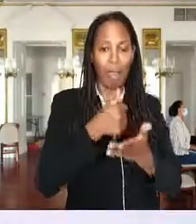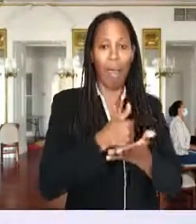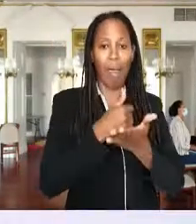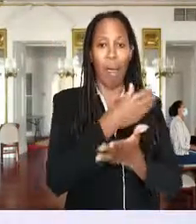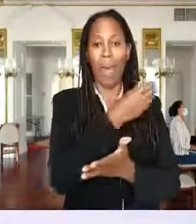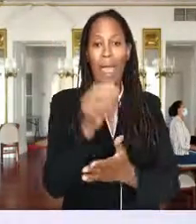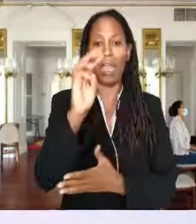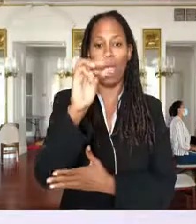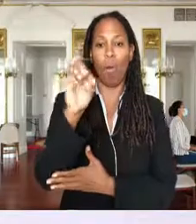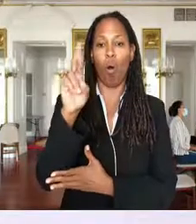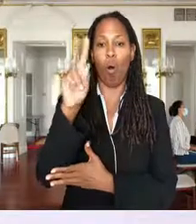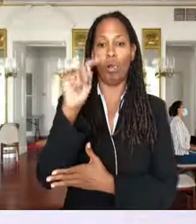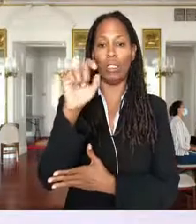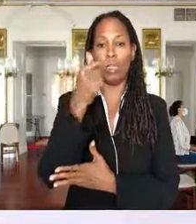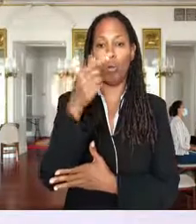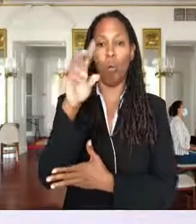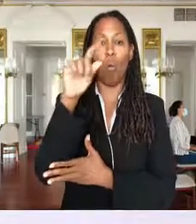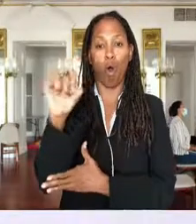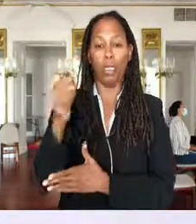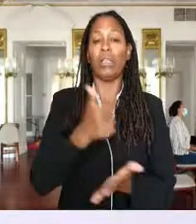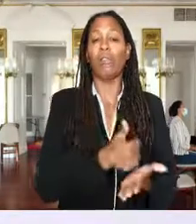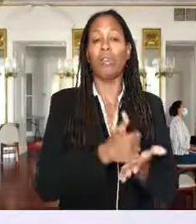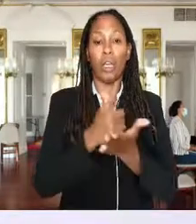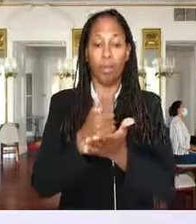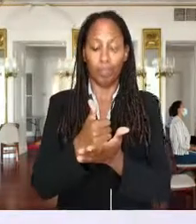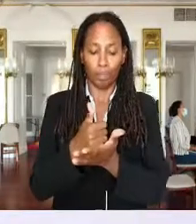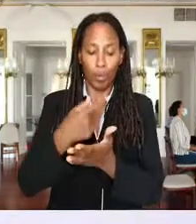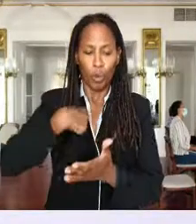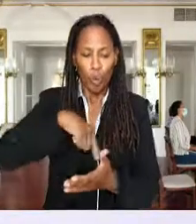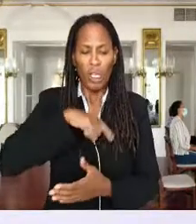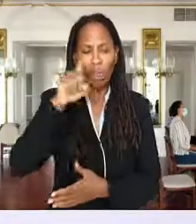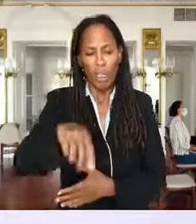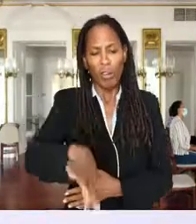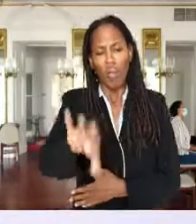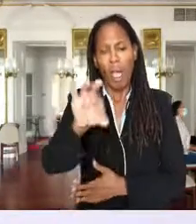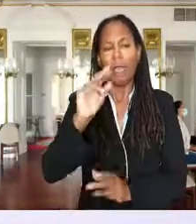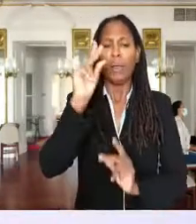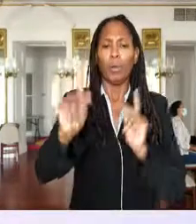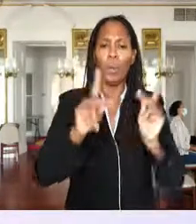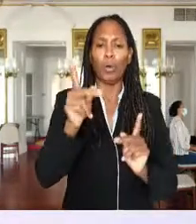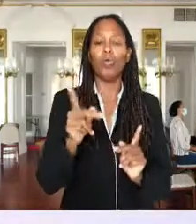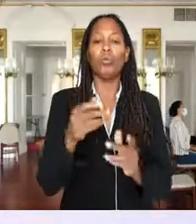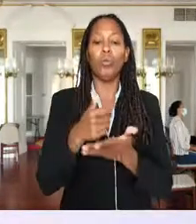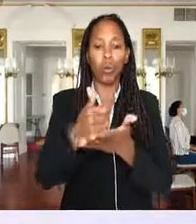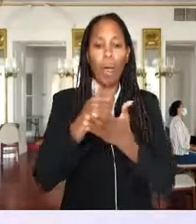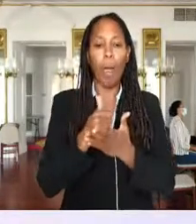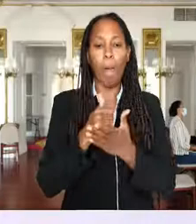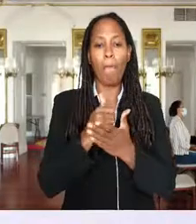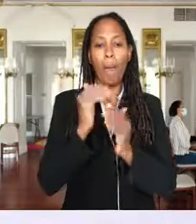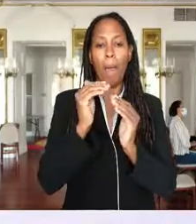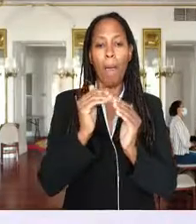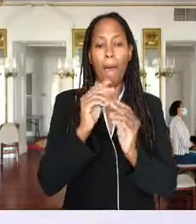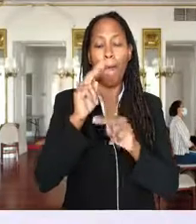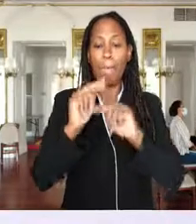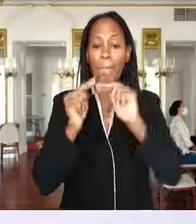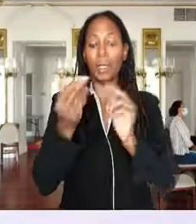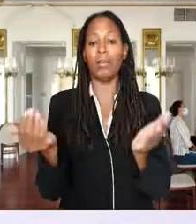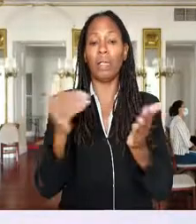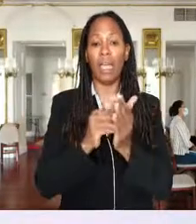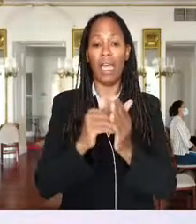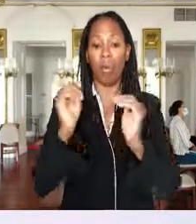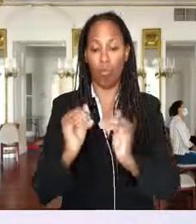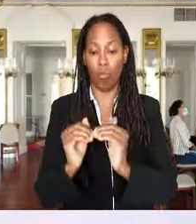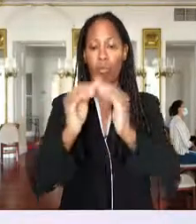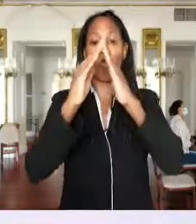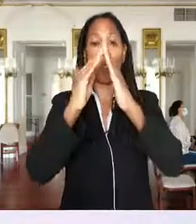need to find the people to rebuild the over 300 roofs that we have in the Envision program and do our schools and build